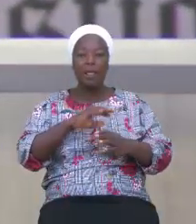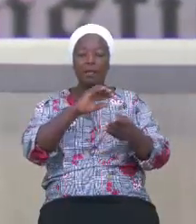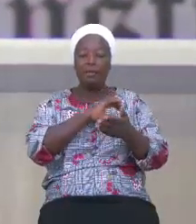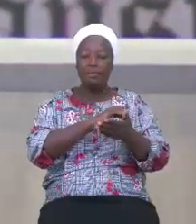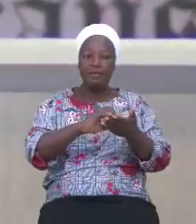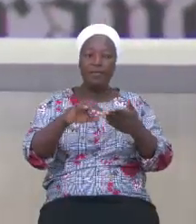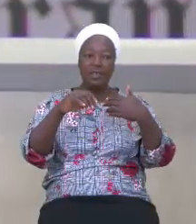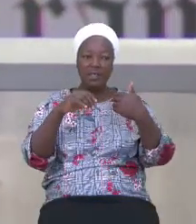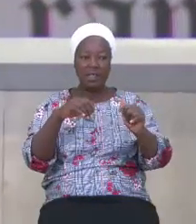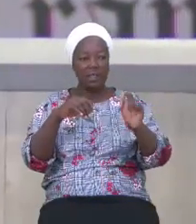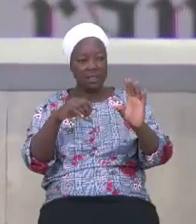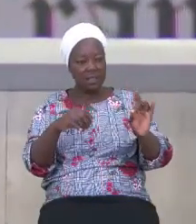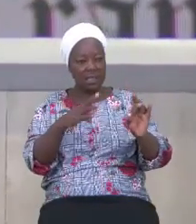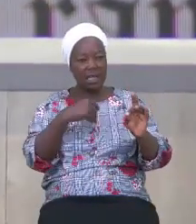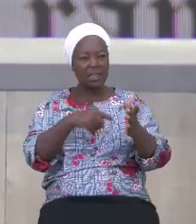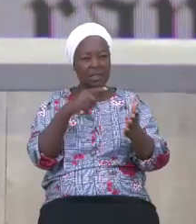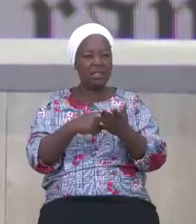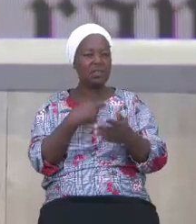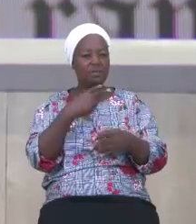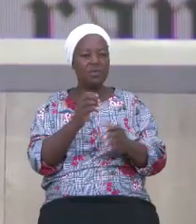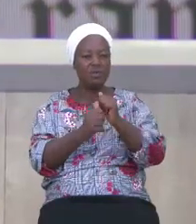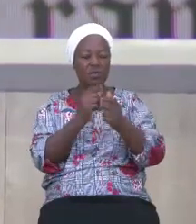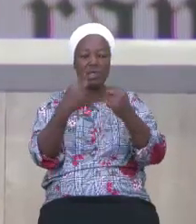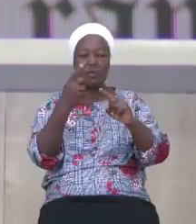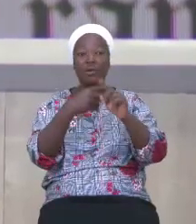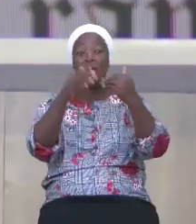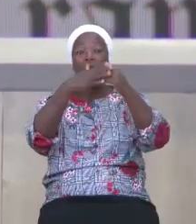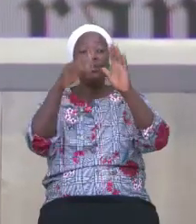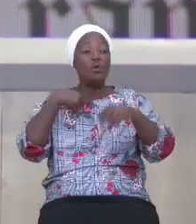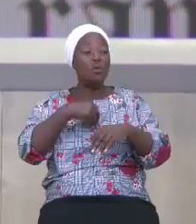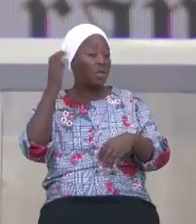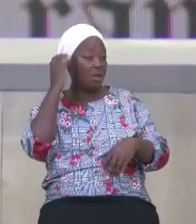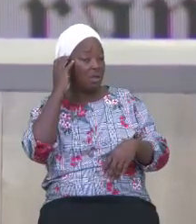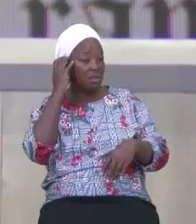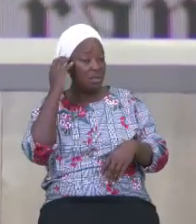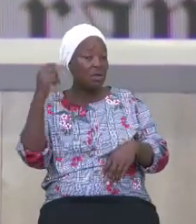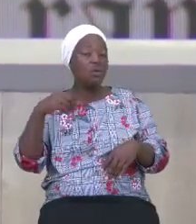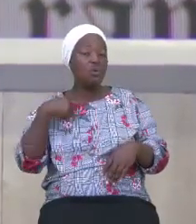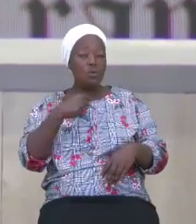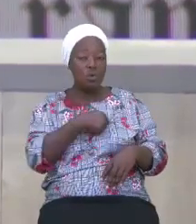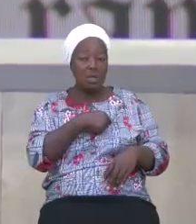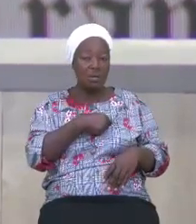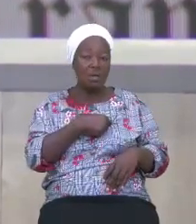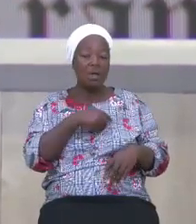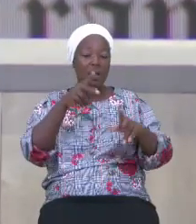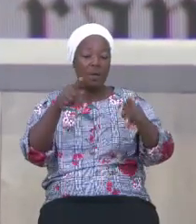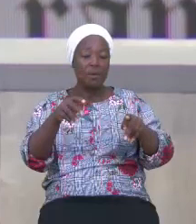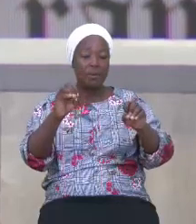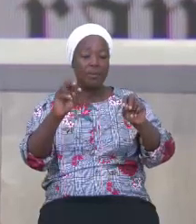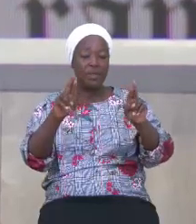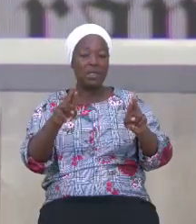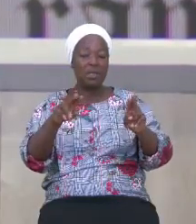and this voice which came from heaven we heard, we, Peter,